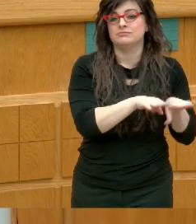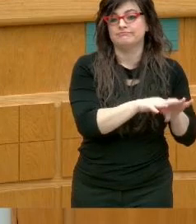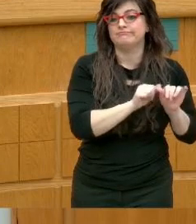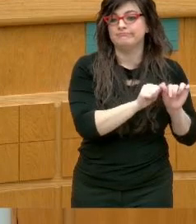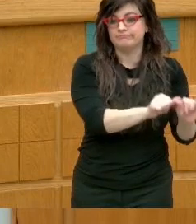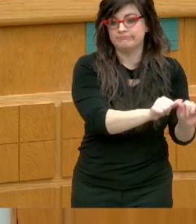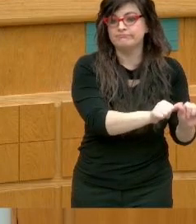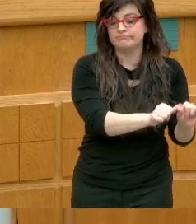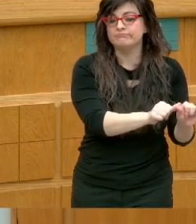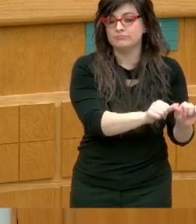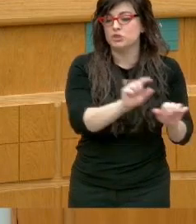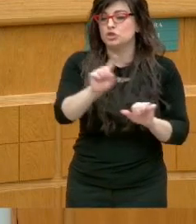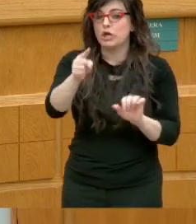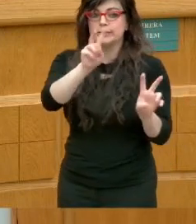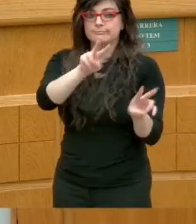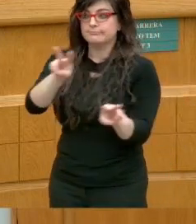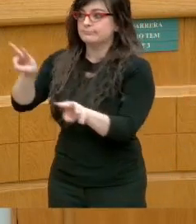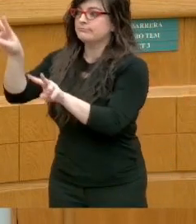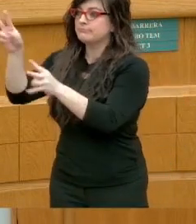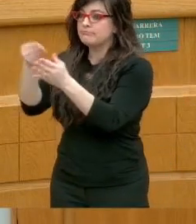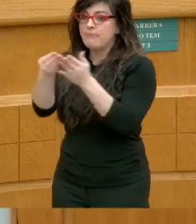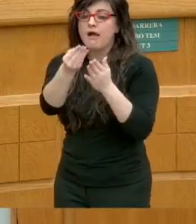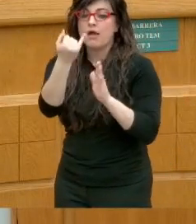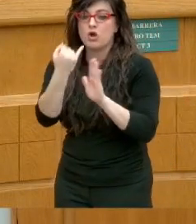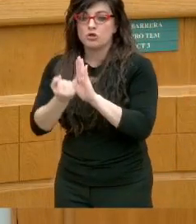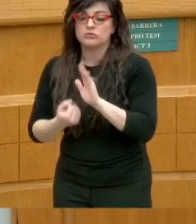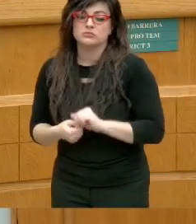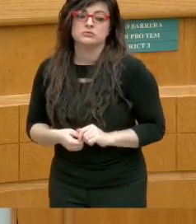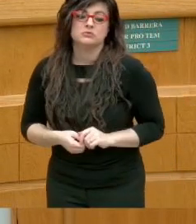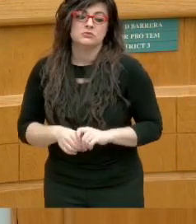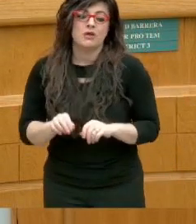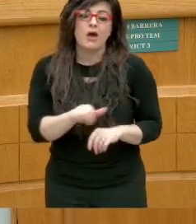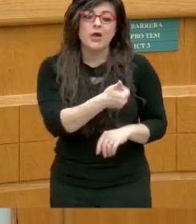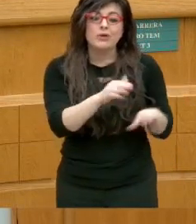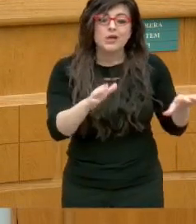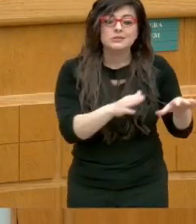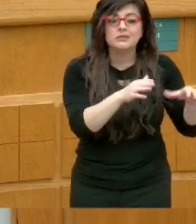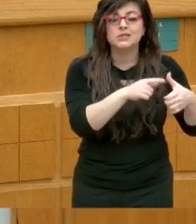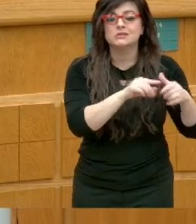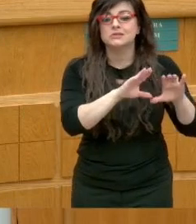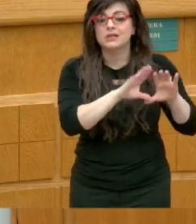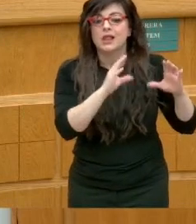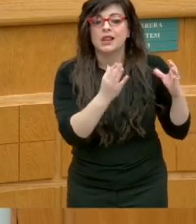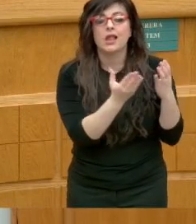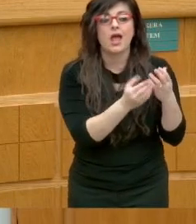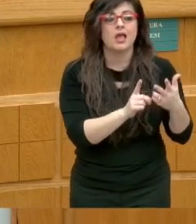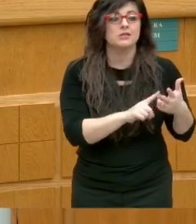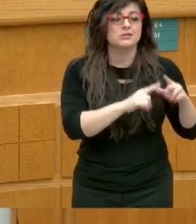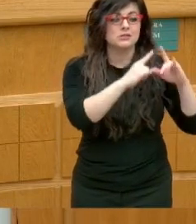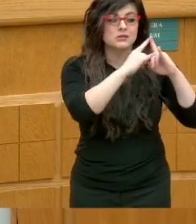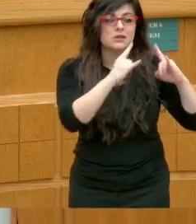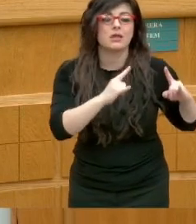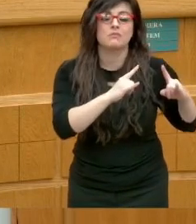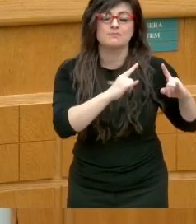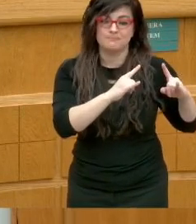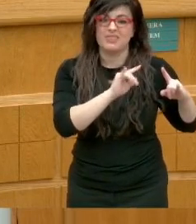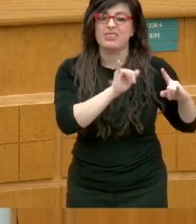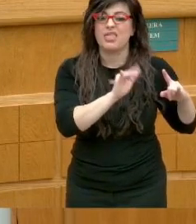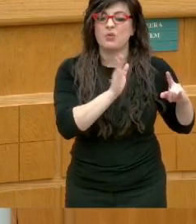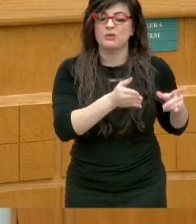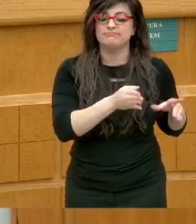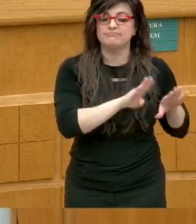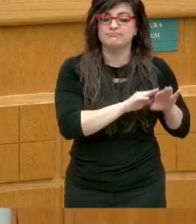not open yet. So things like activities that they have, classes, camps, they're going to continue to monitor the